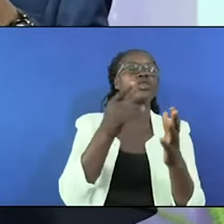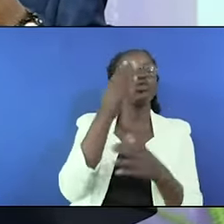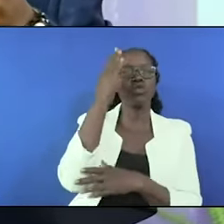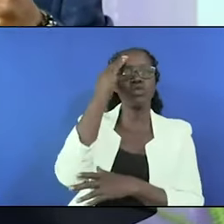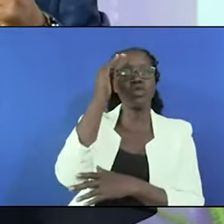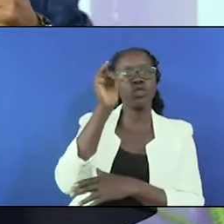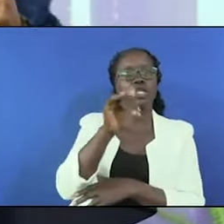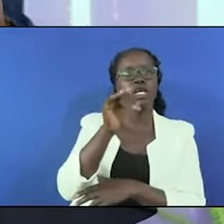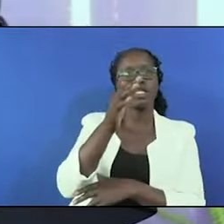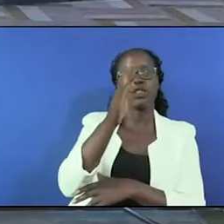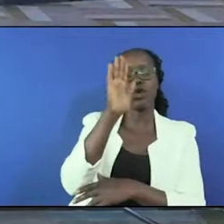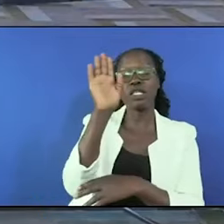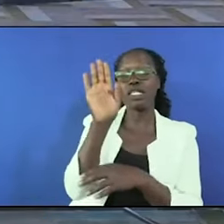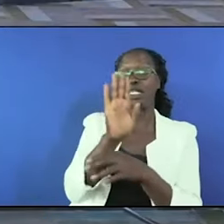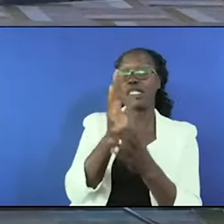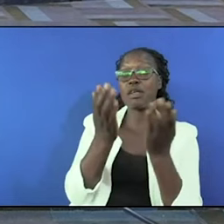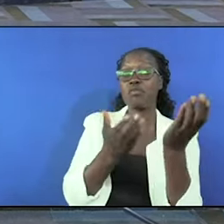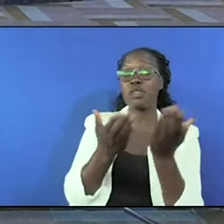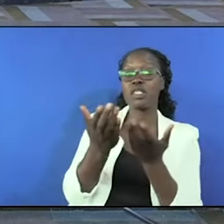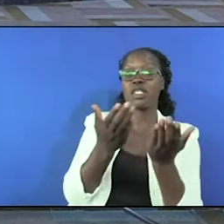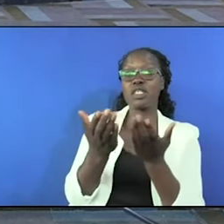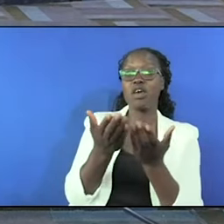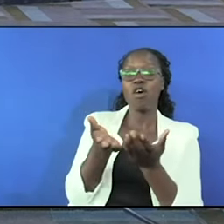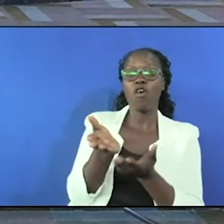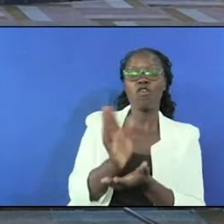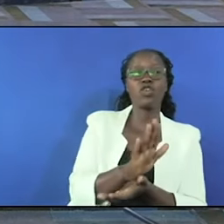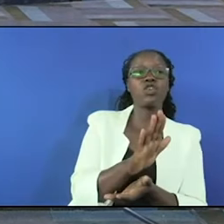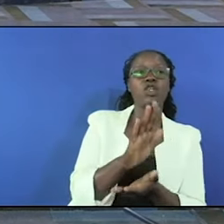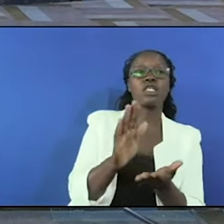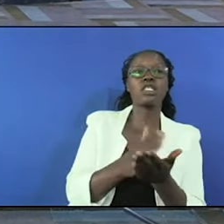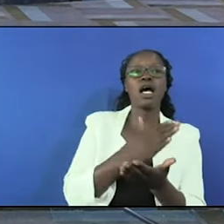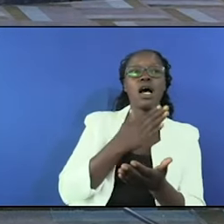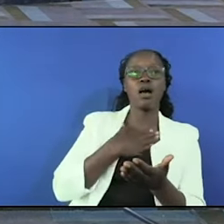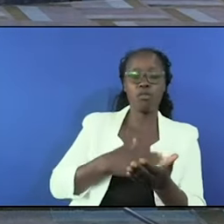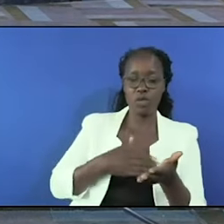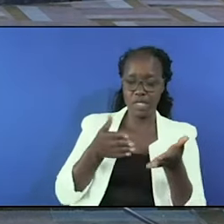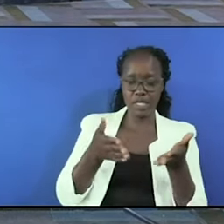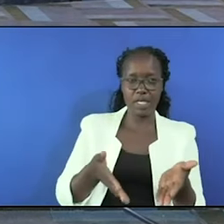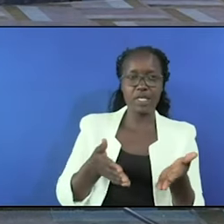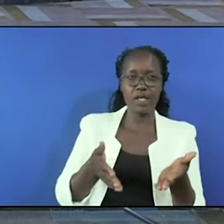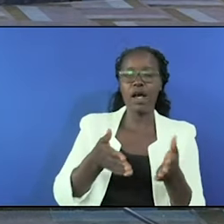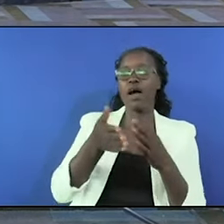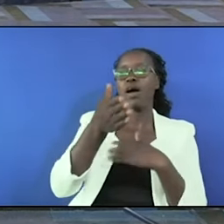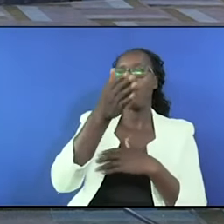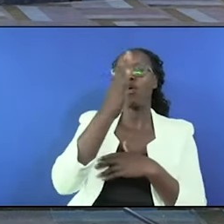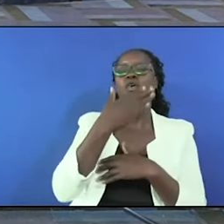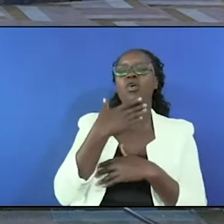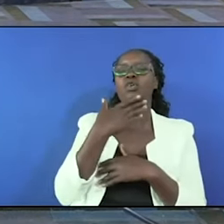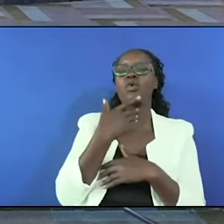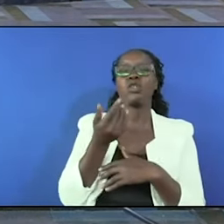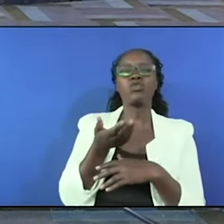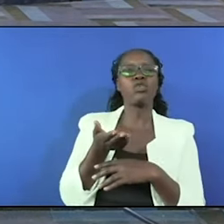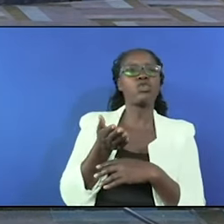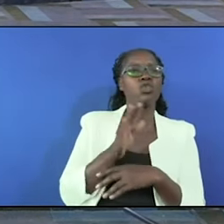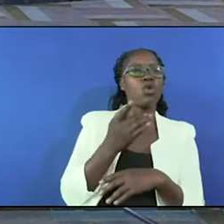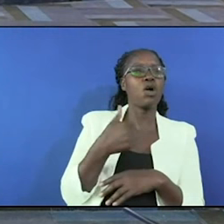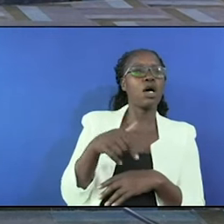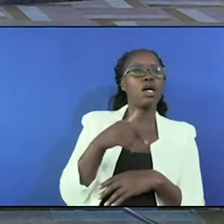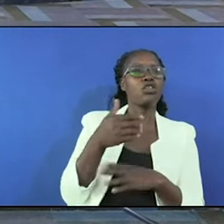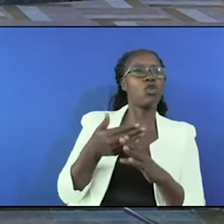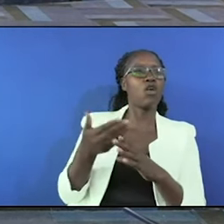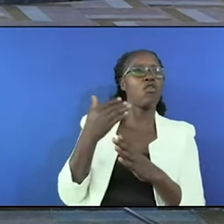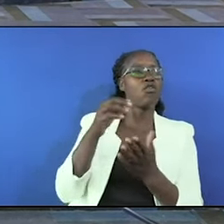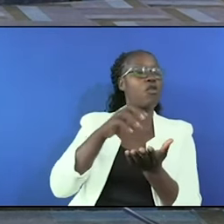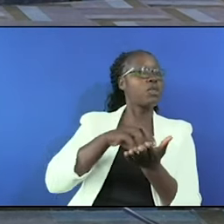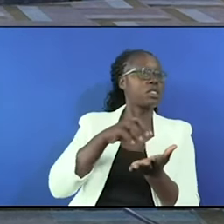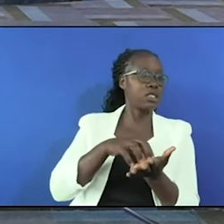that God is in the business of restoring somebody here. God wants to restore us to our